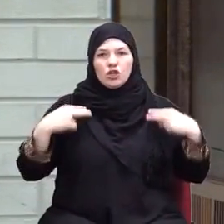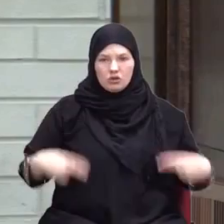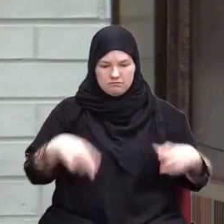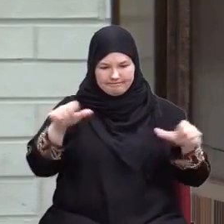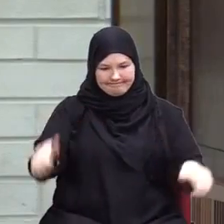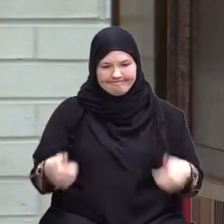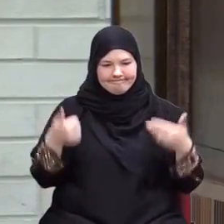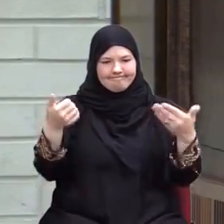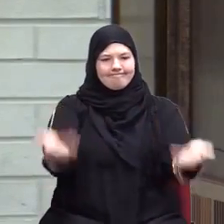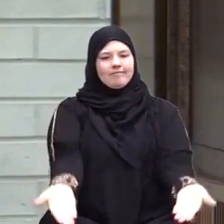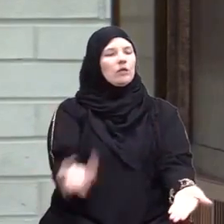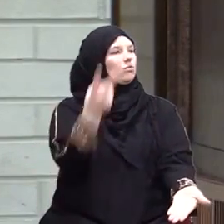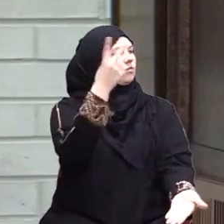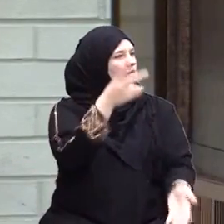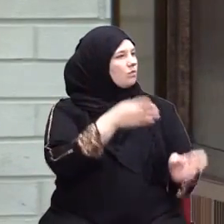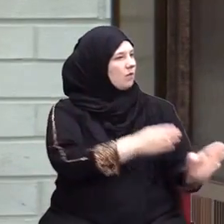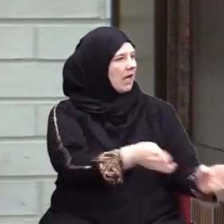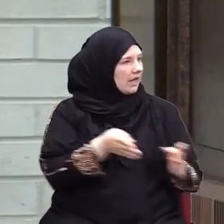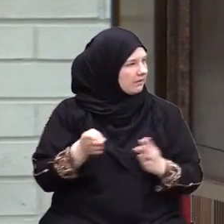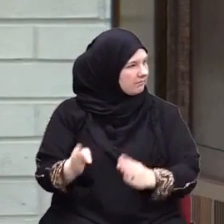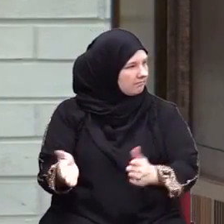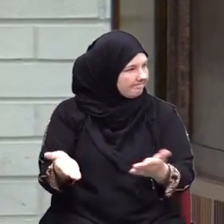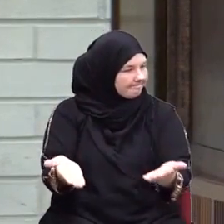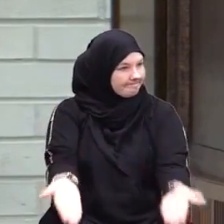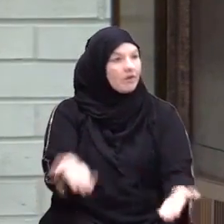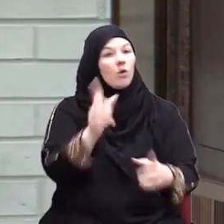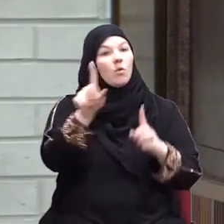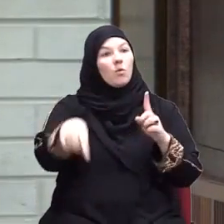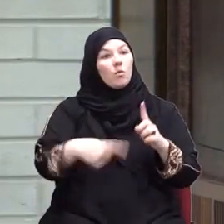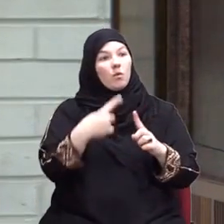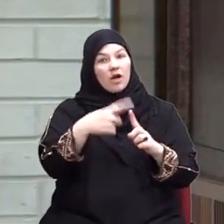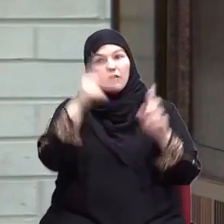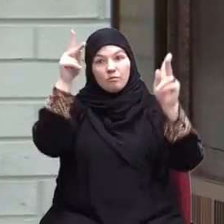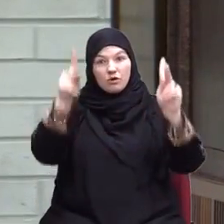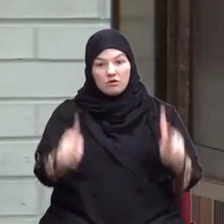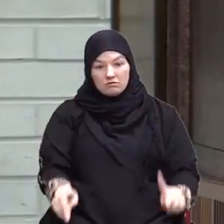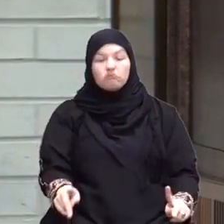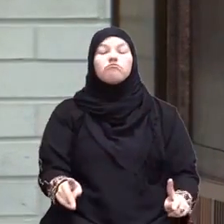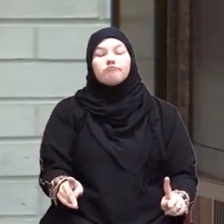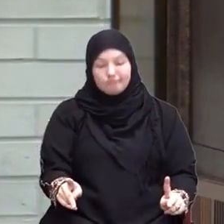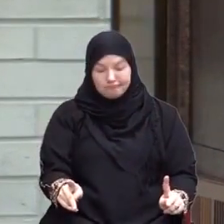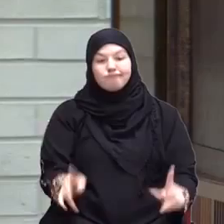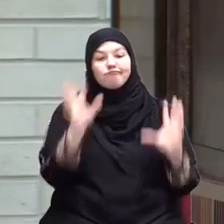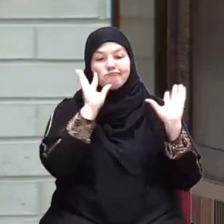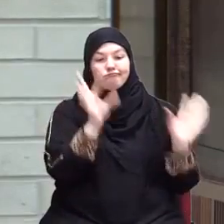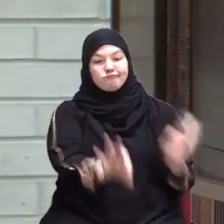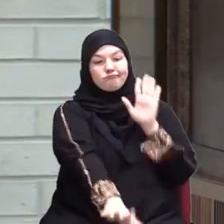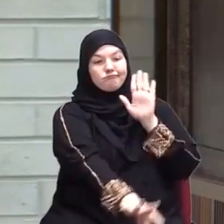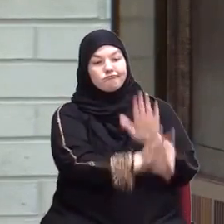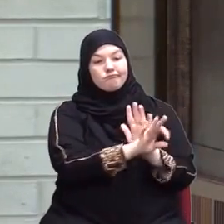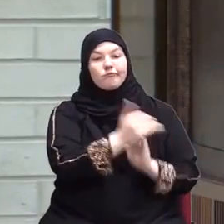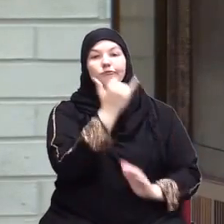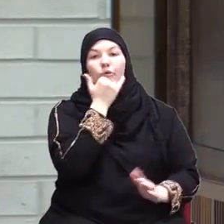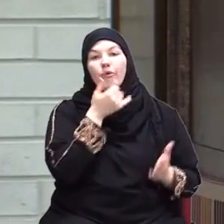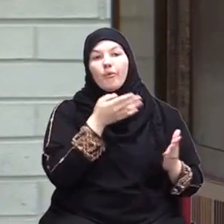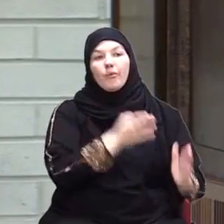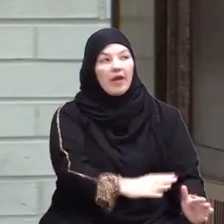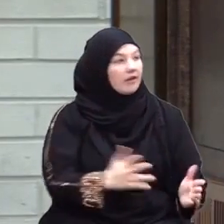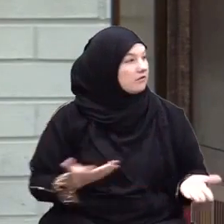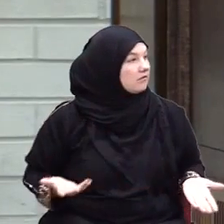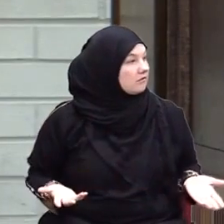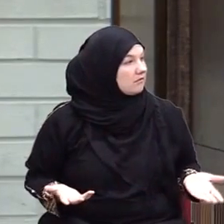paths, the two routes. Then when you choose deliberately to go in the wrong path,